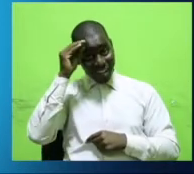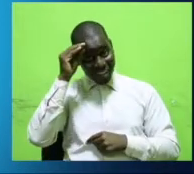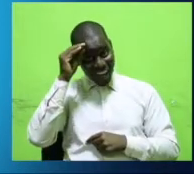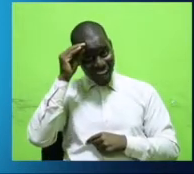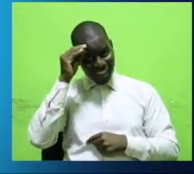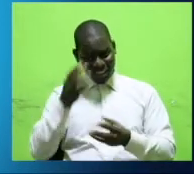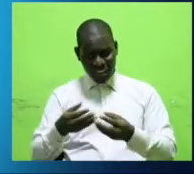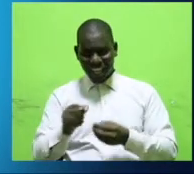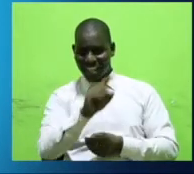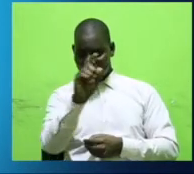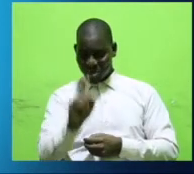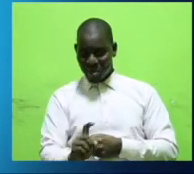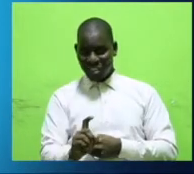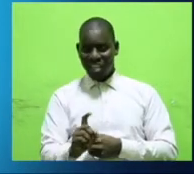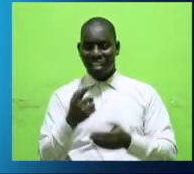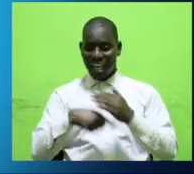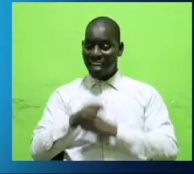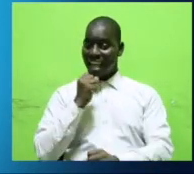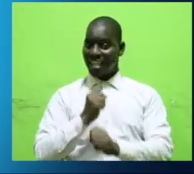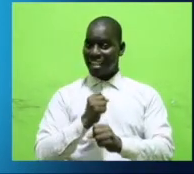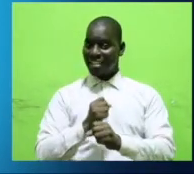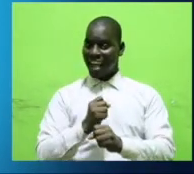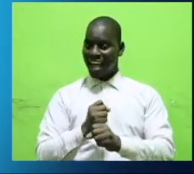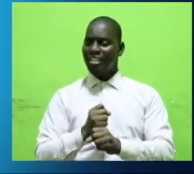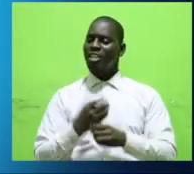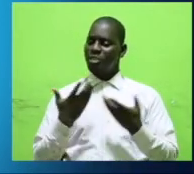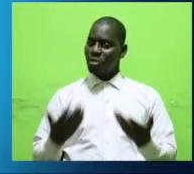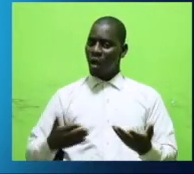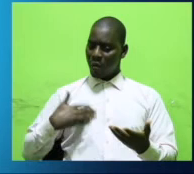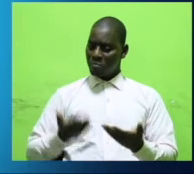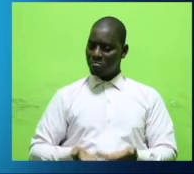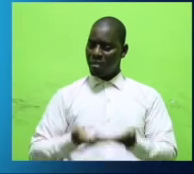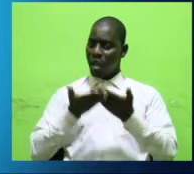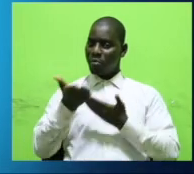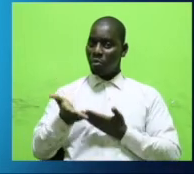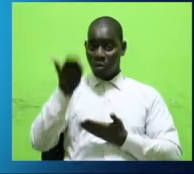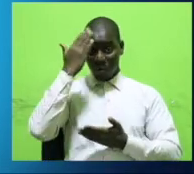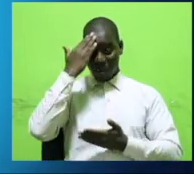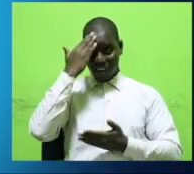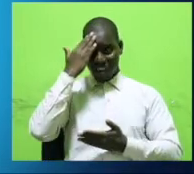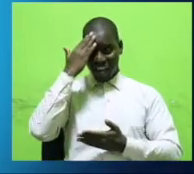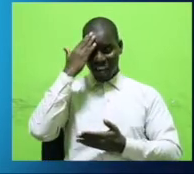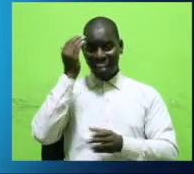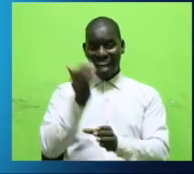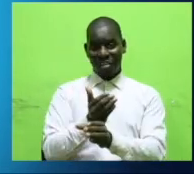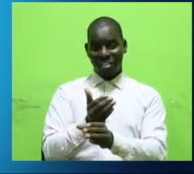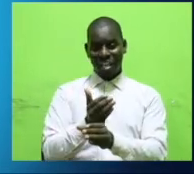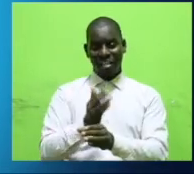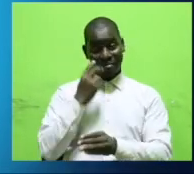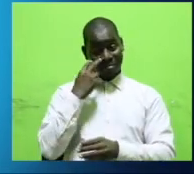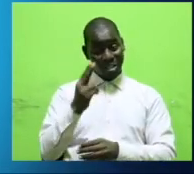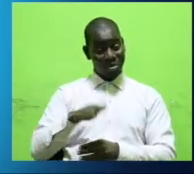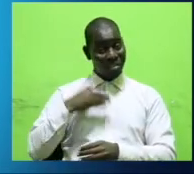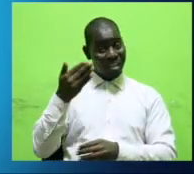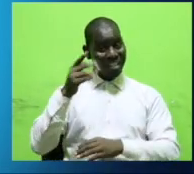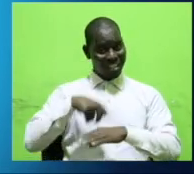today's lesson, take this question as an exercise so that it helps you while doing your revision.